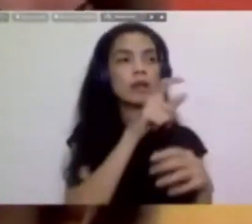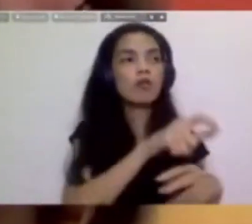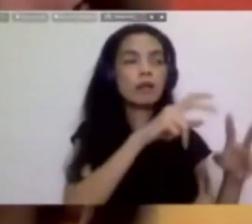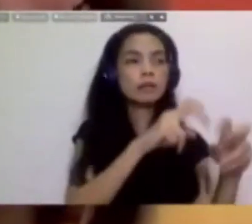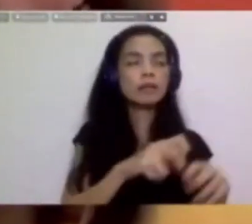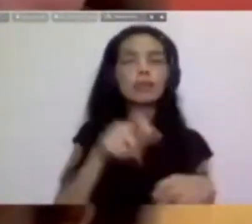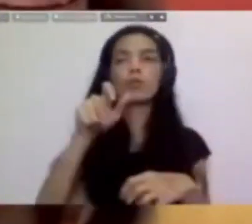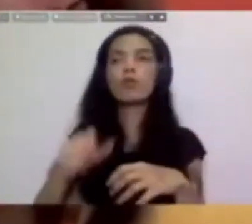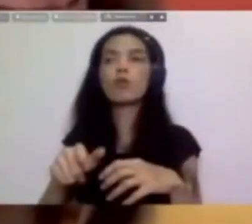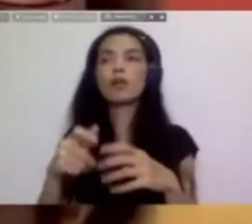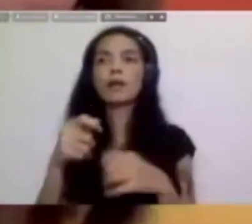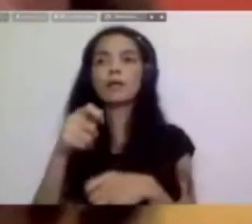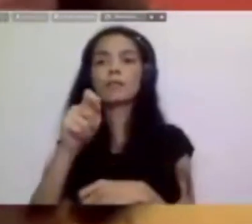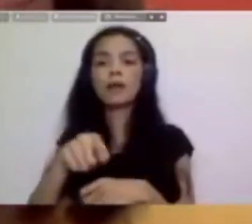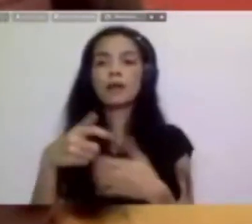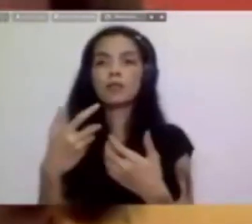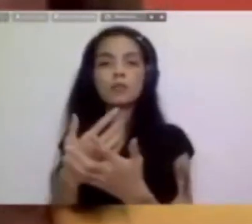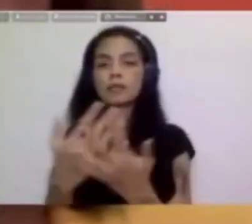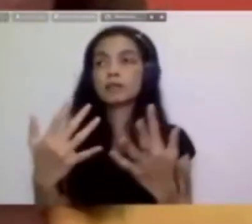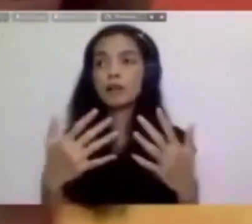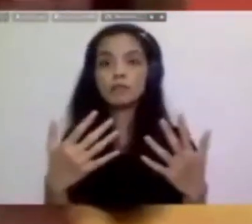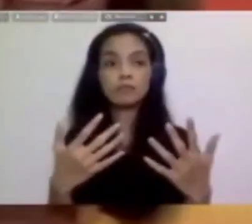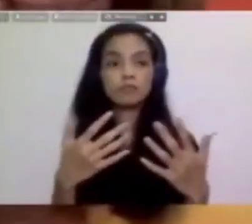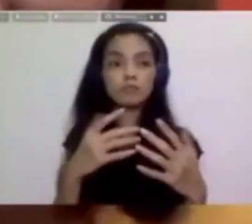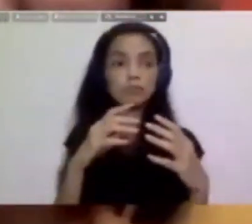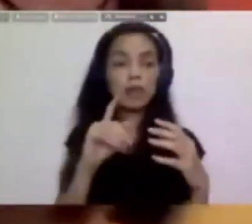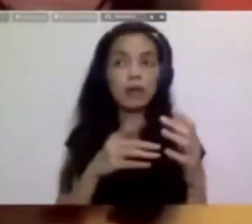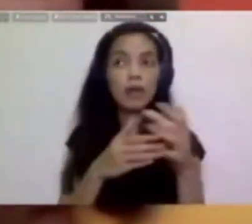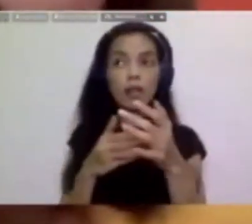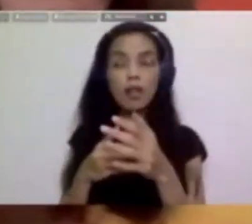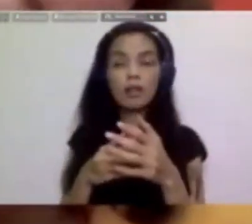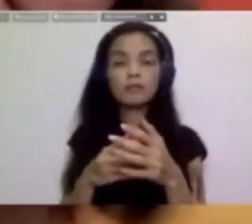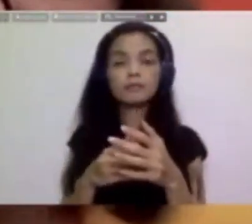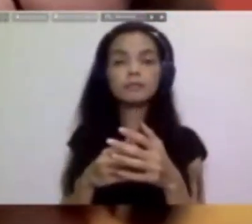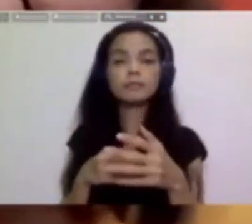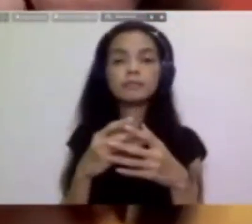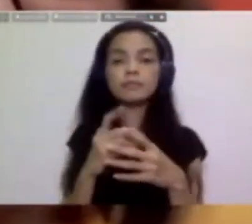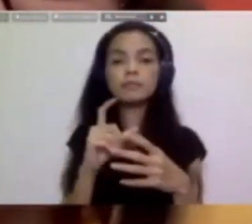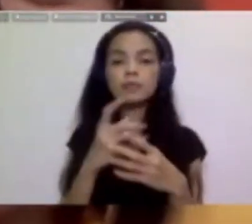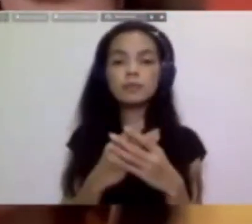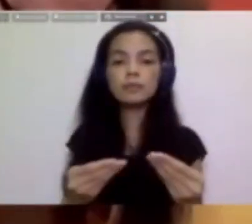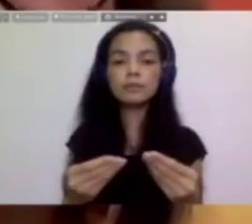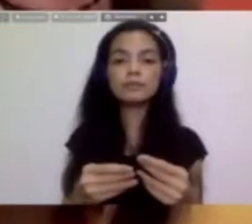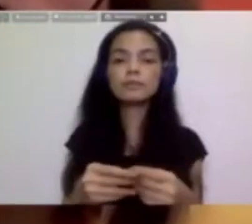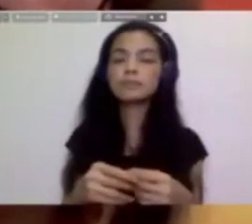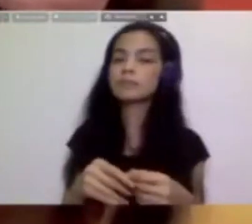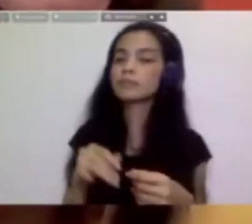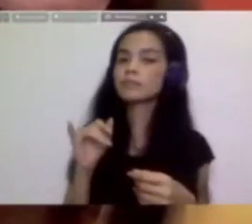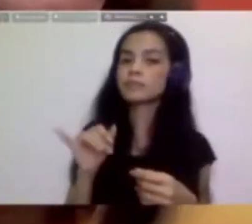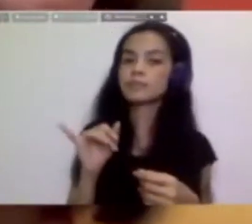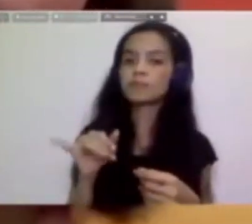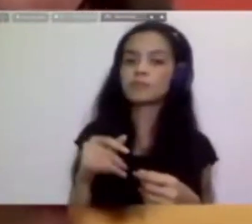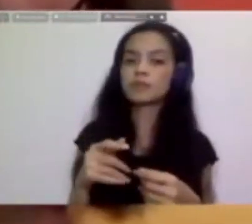situation? Mm-hmm. It is naturally like a barrier at the very beginning, because it's